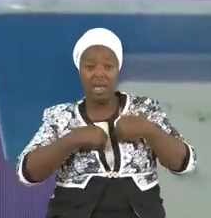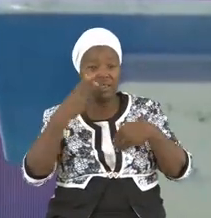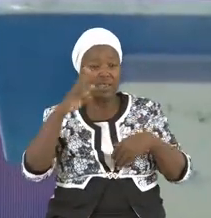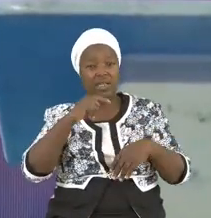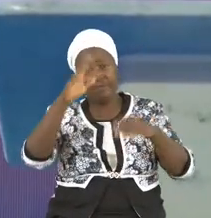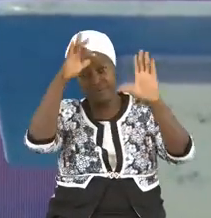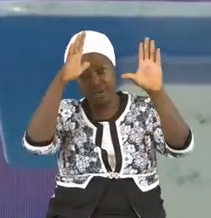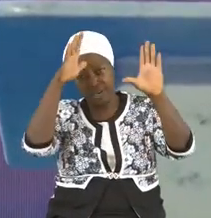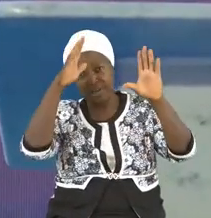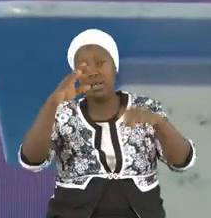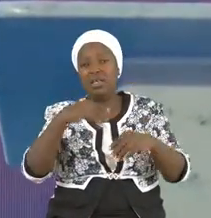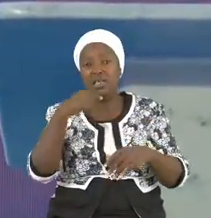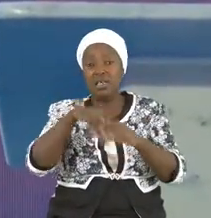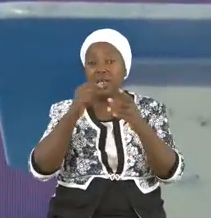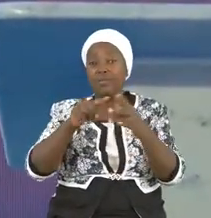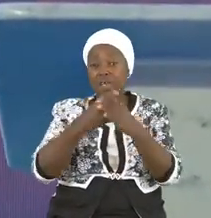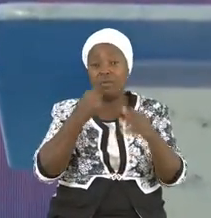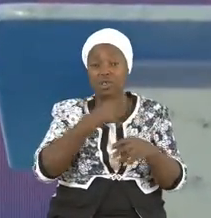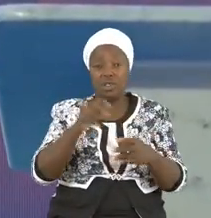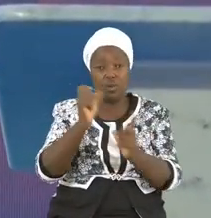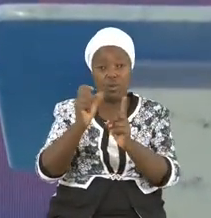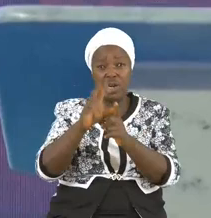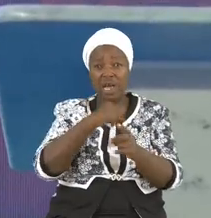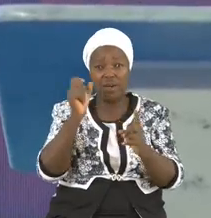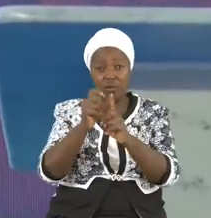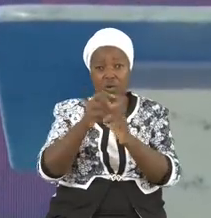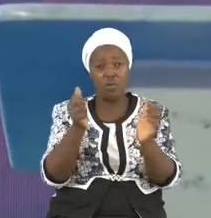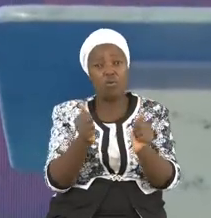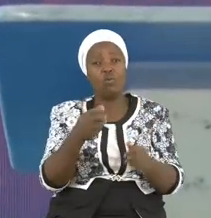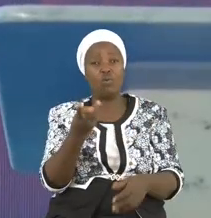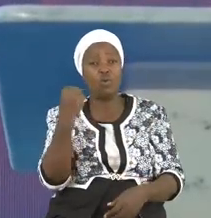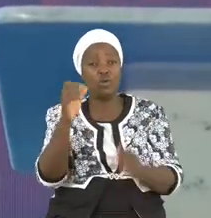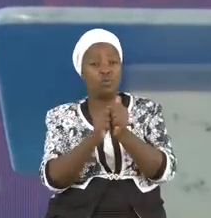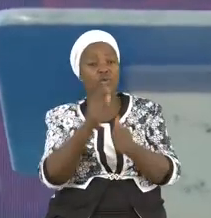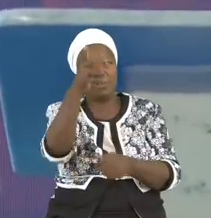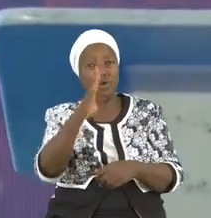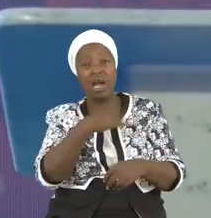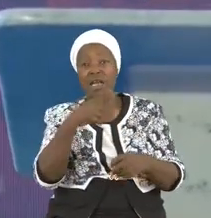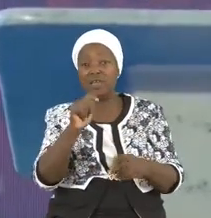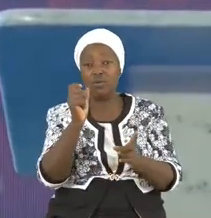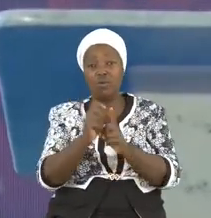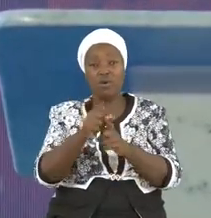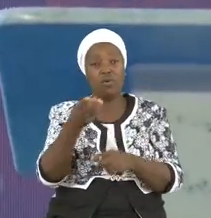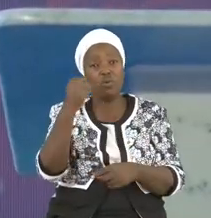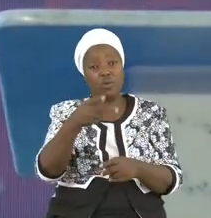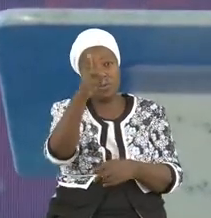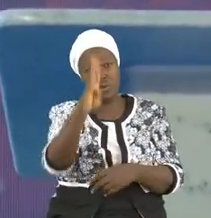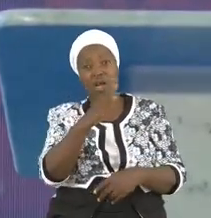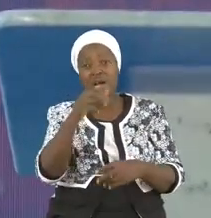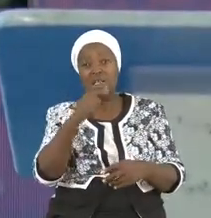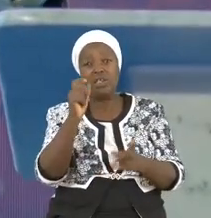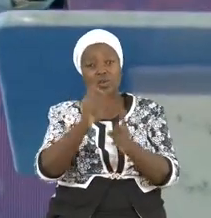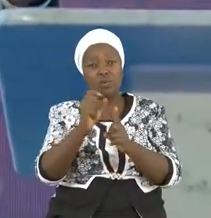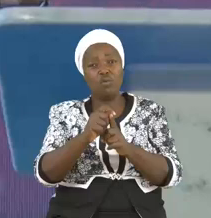Word, and the Word was with God, and the Word was God, and the Word became